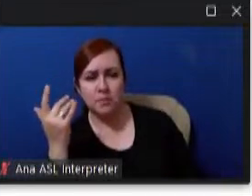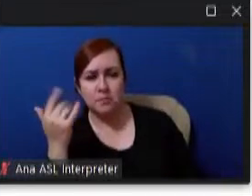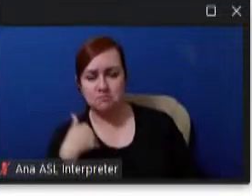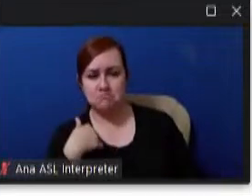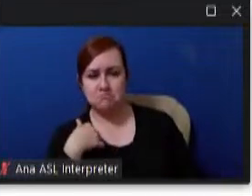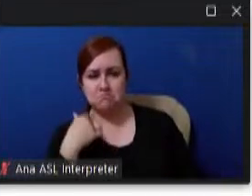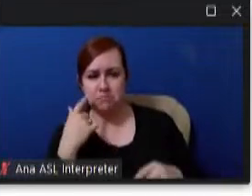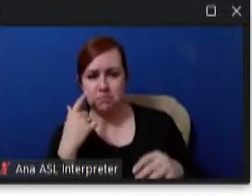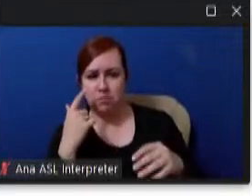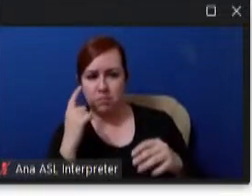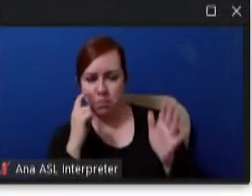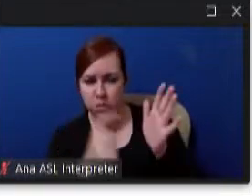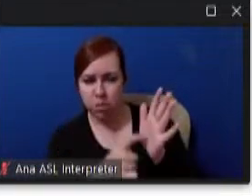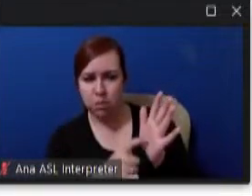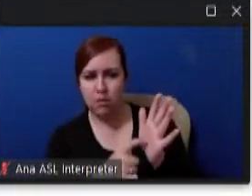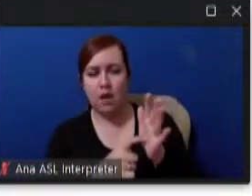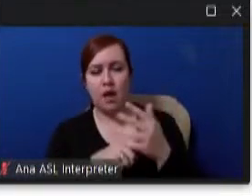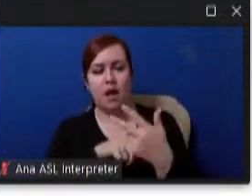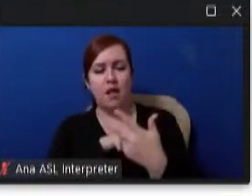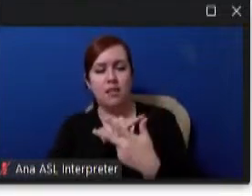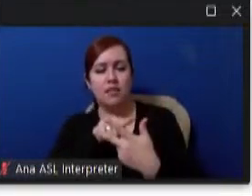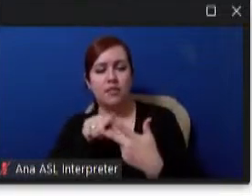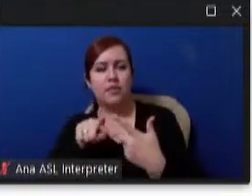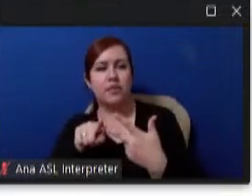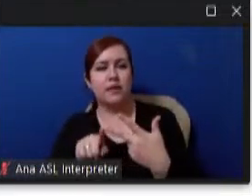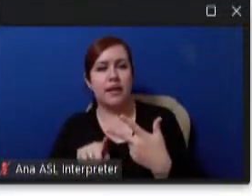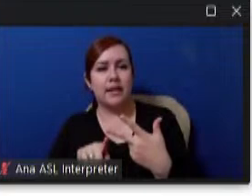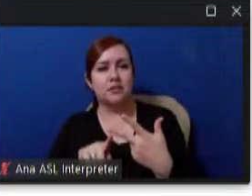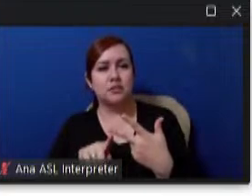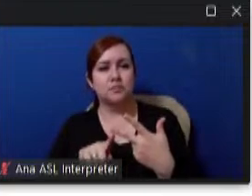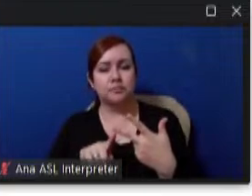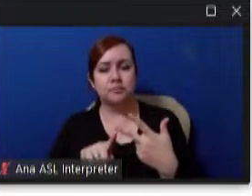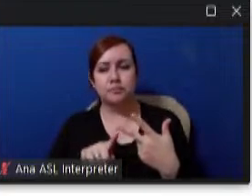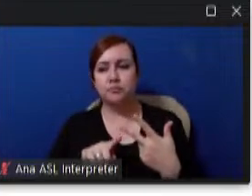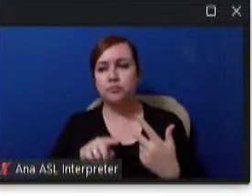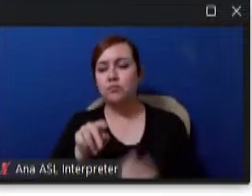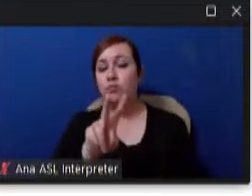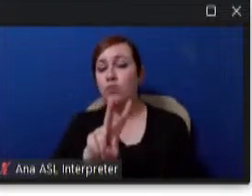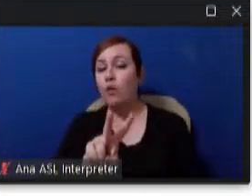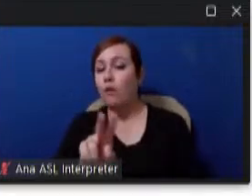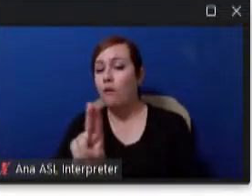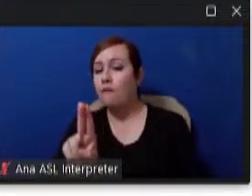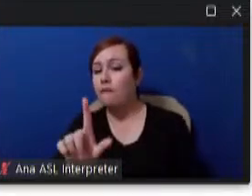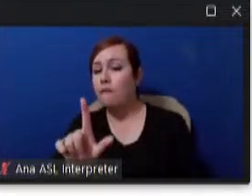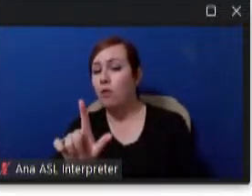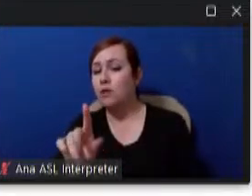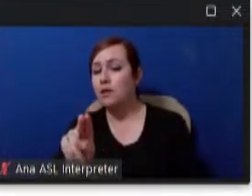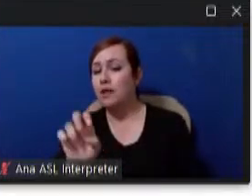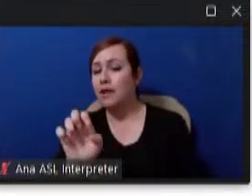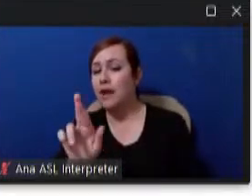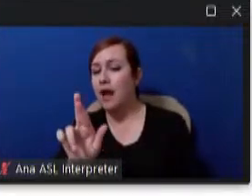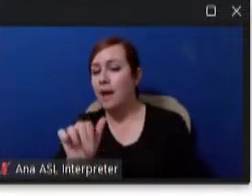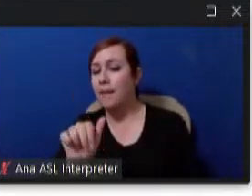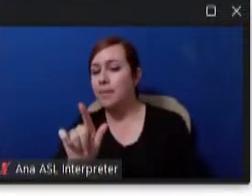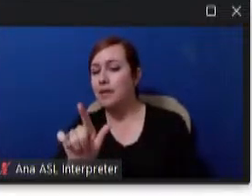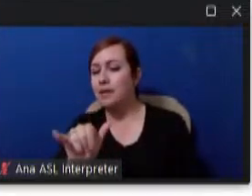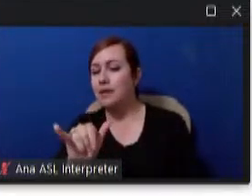surprises me because there are three vulnerabilities that